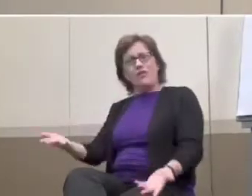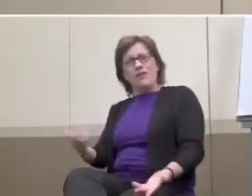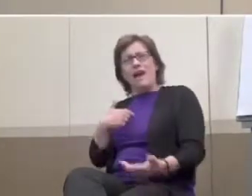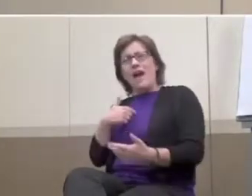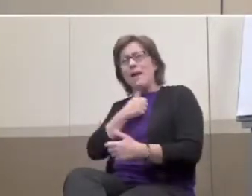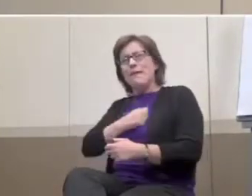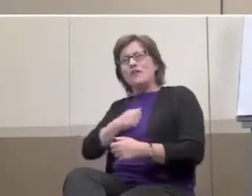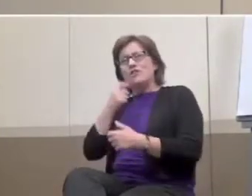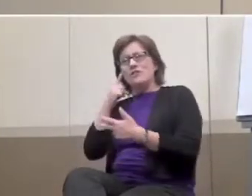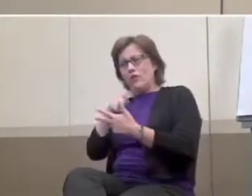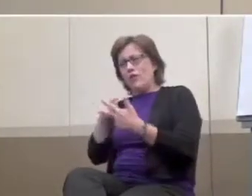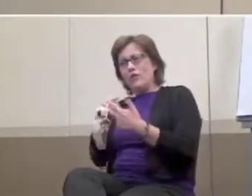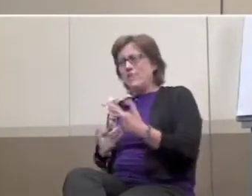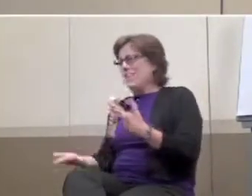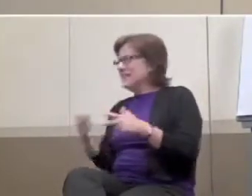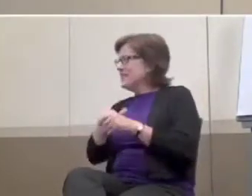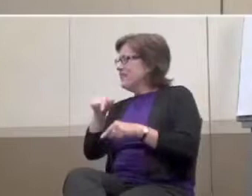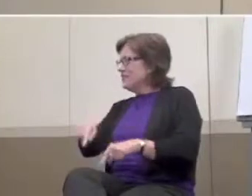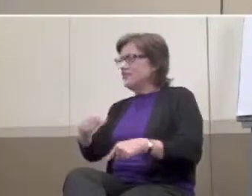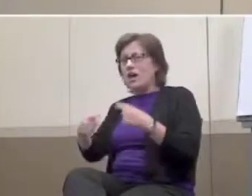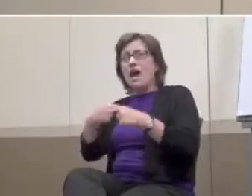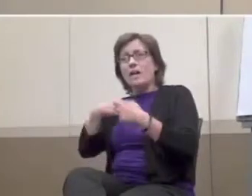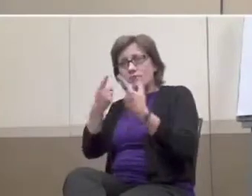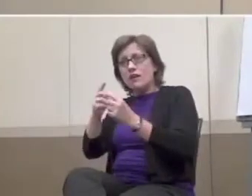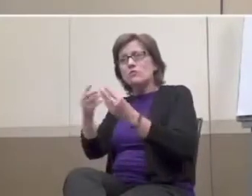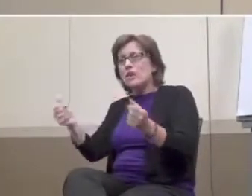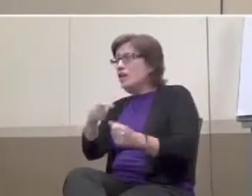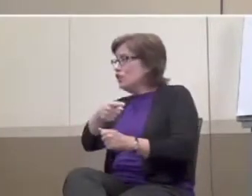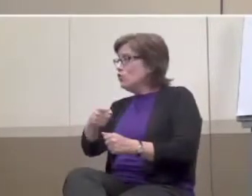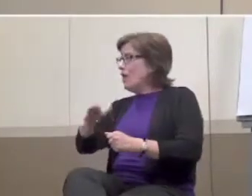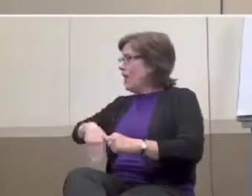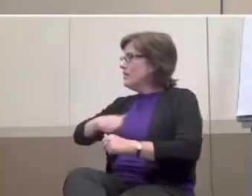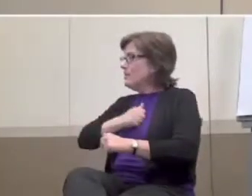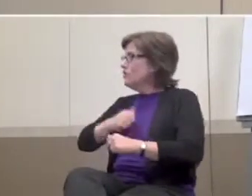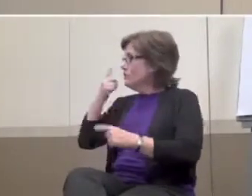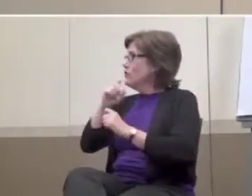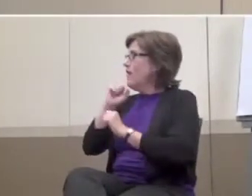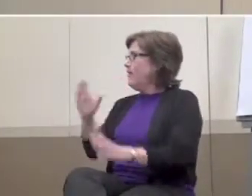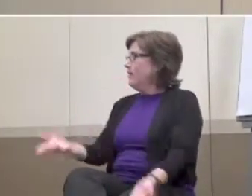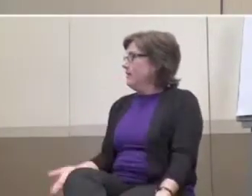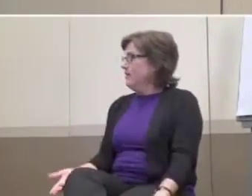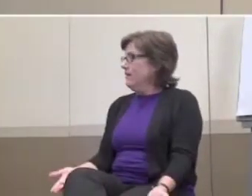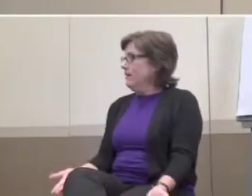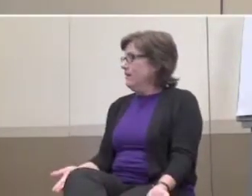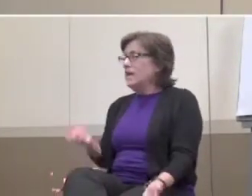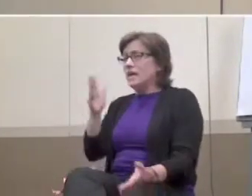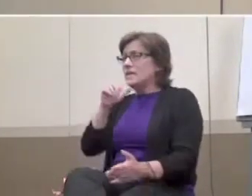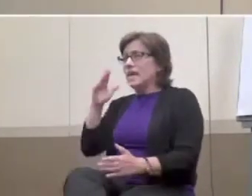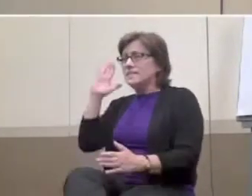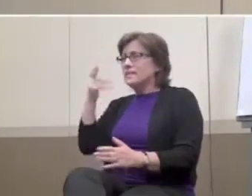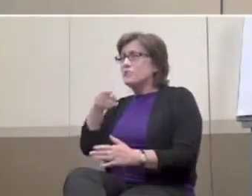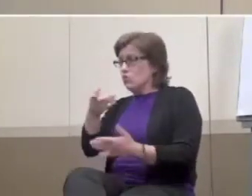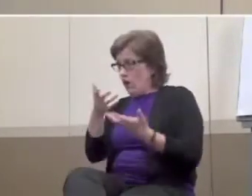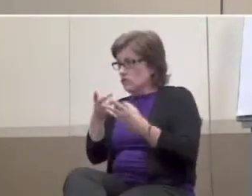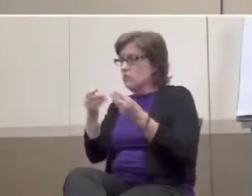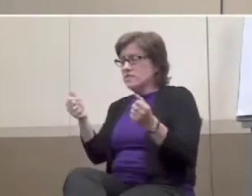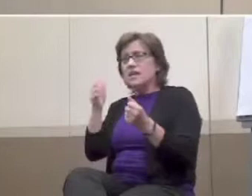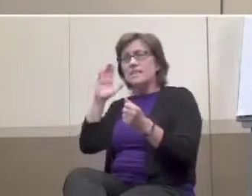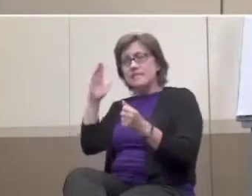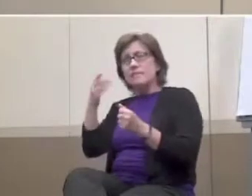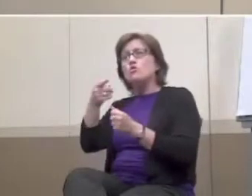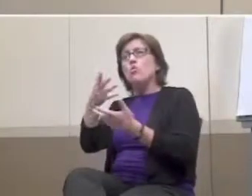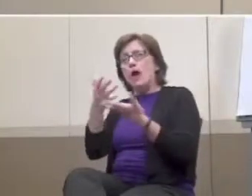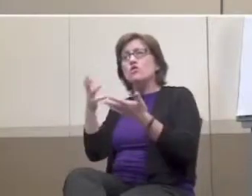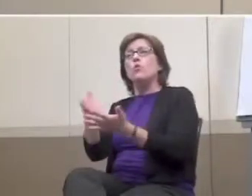three things in this argument because I'm trying to resolve it and you haven't apologized for anything. It doesn't seem like you want to resolve this. It seems like you want to win